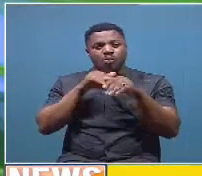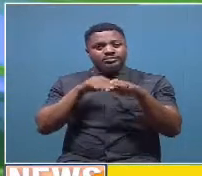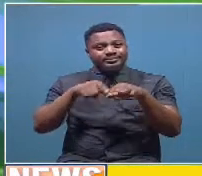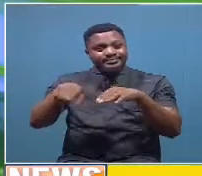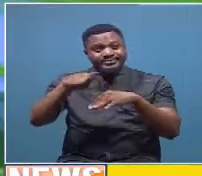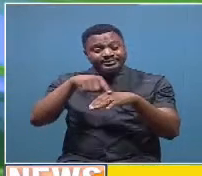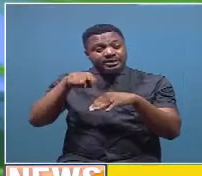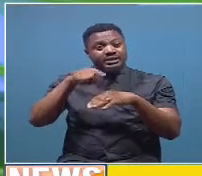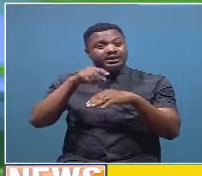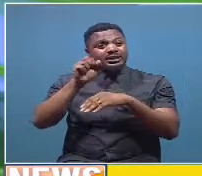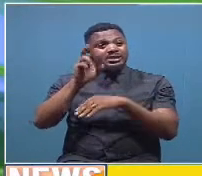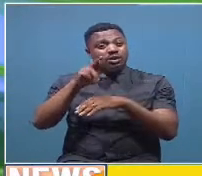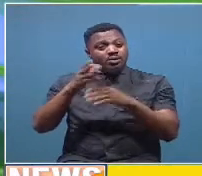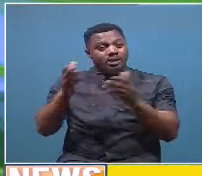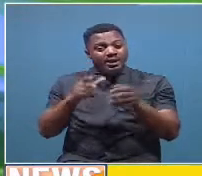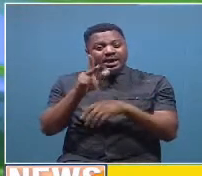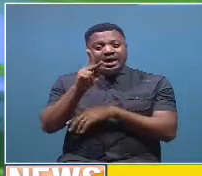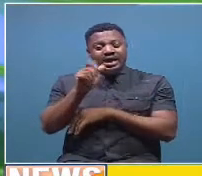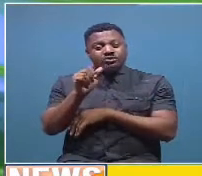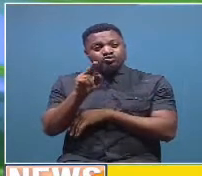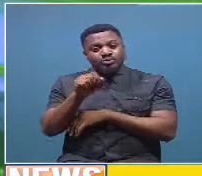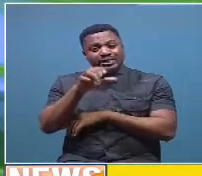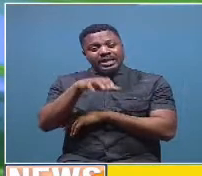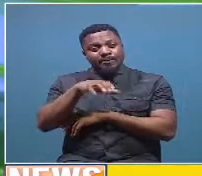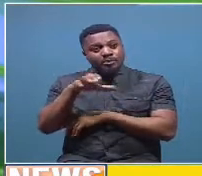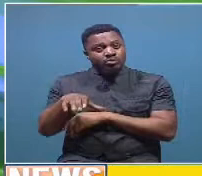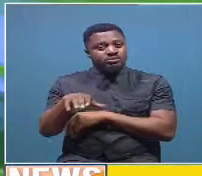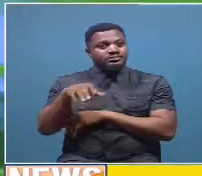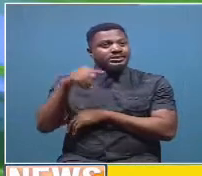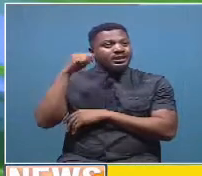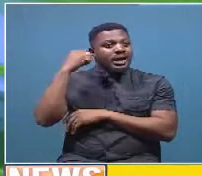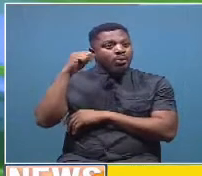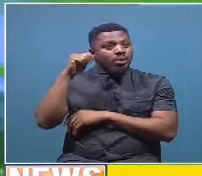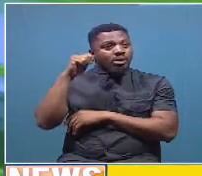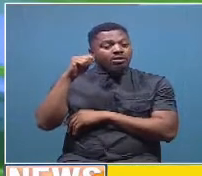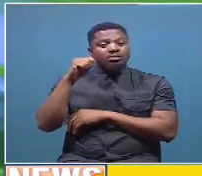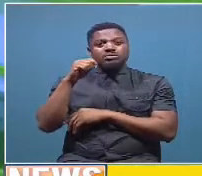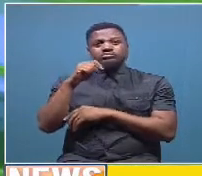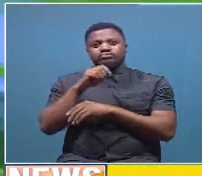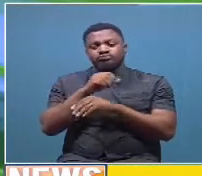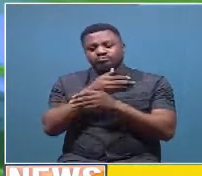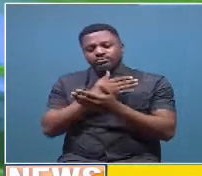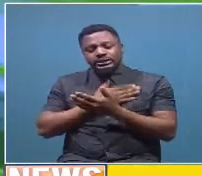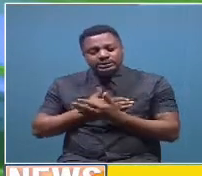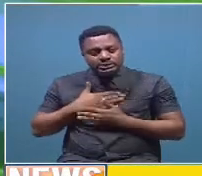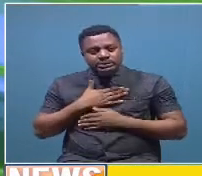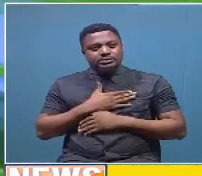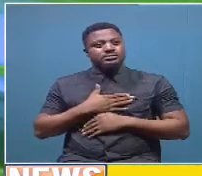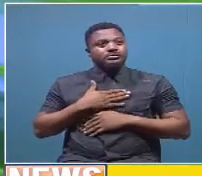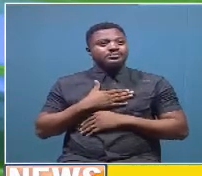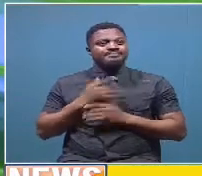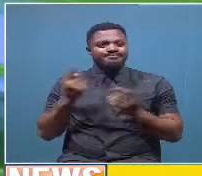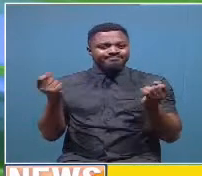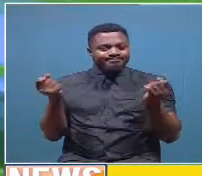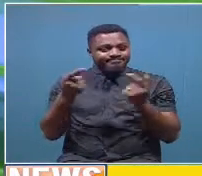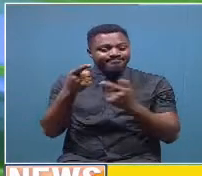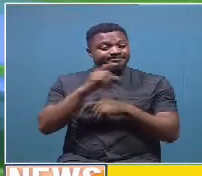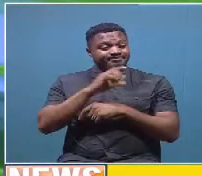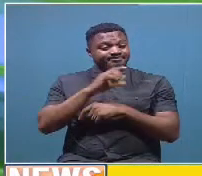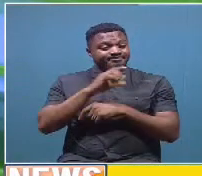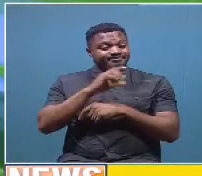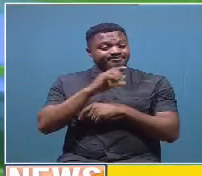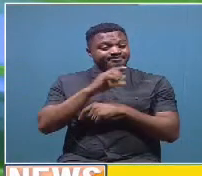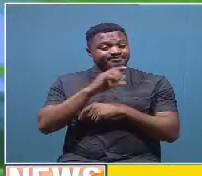of Accra, Kaswa, Cape Coast, and Takoradi. And so NADMO wants all